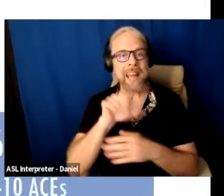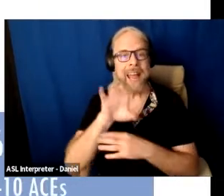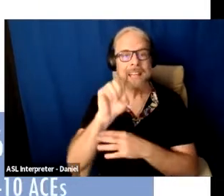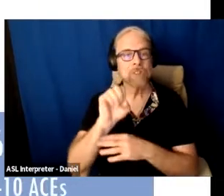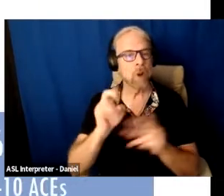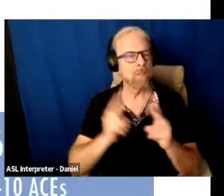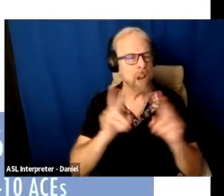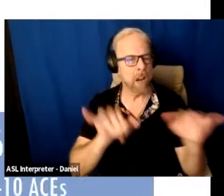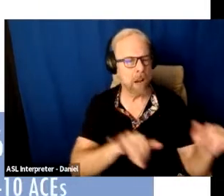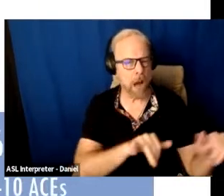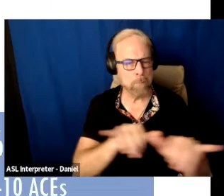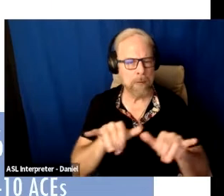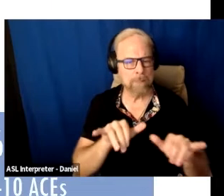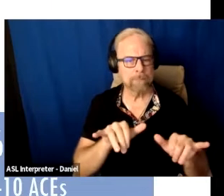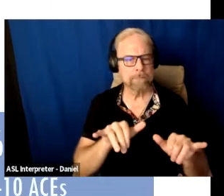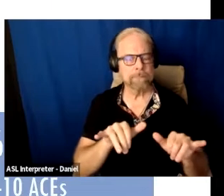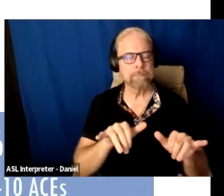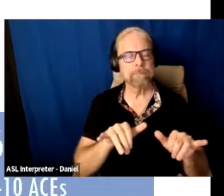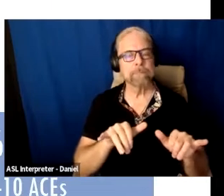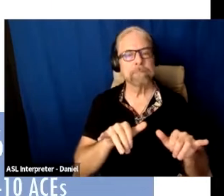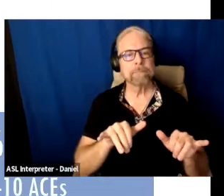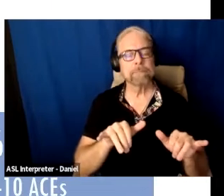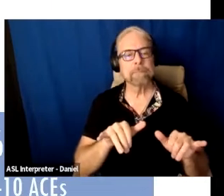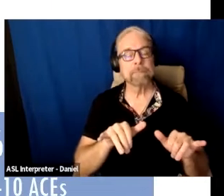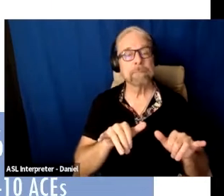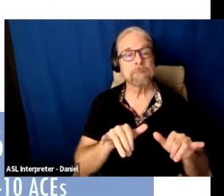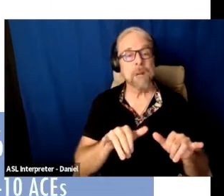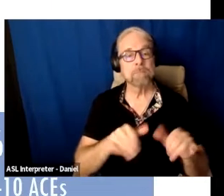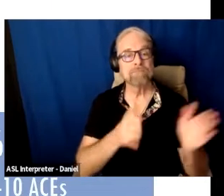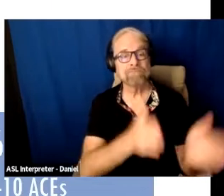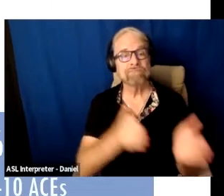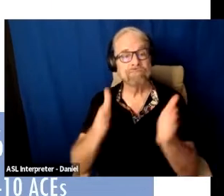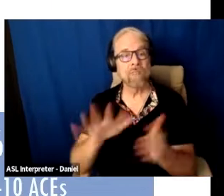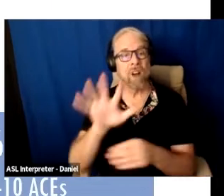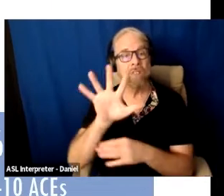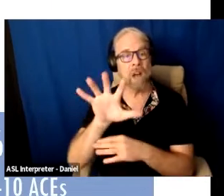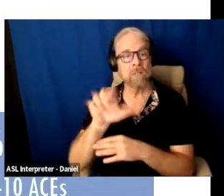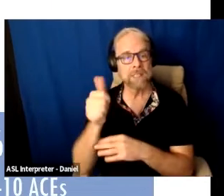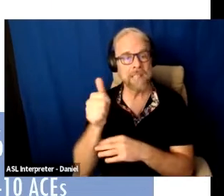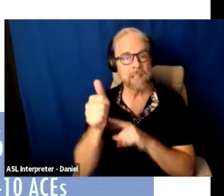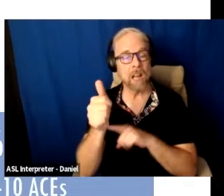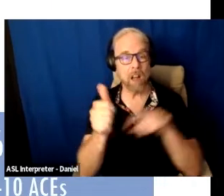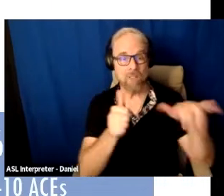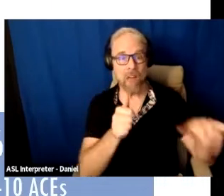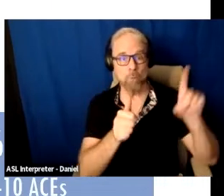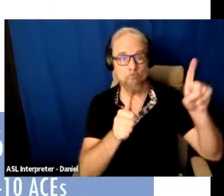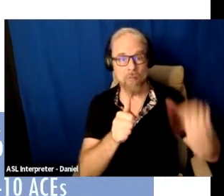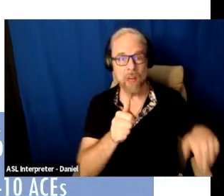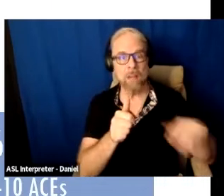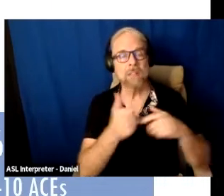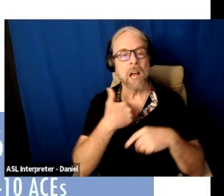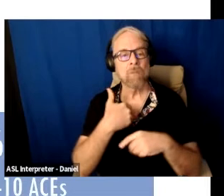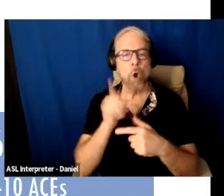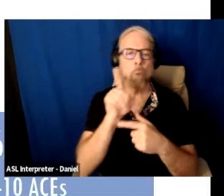right? 510 of that 1,000 would have 1 to 3